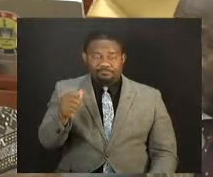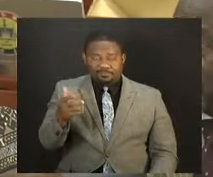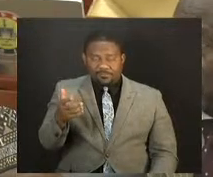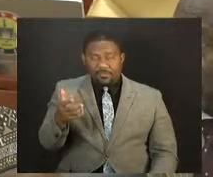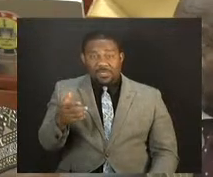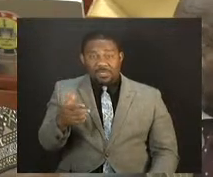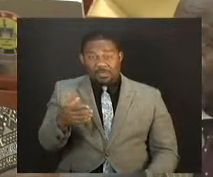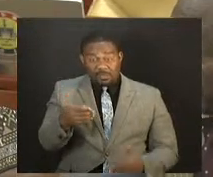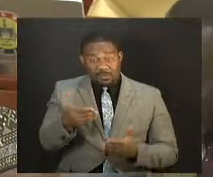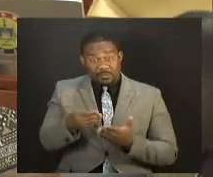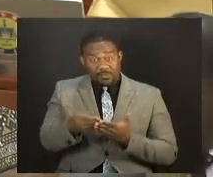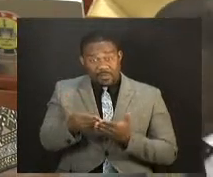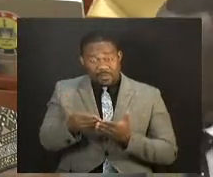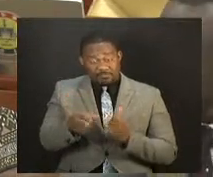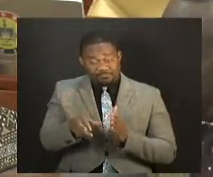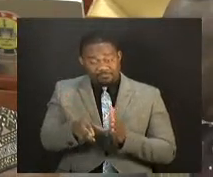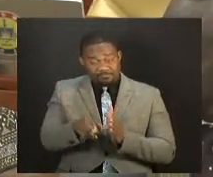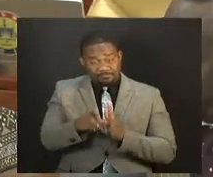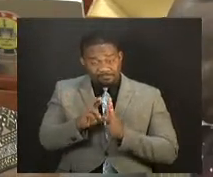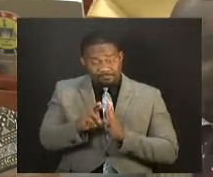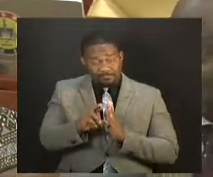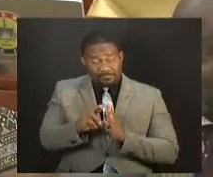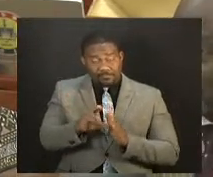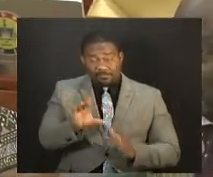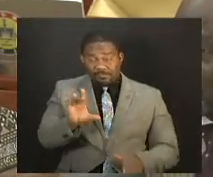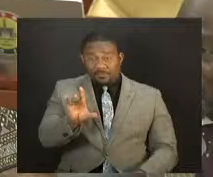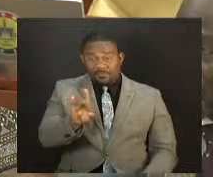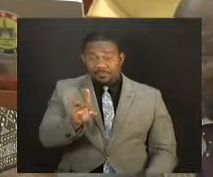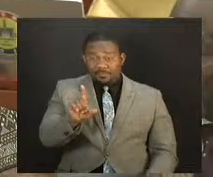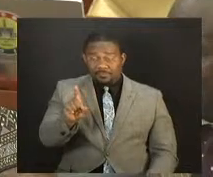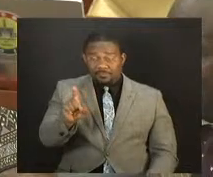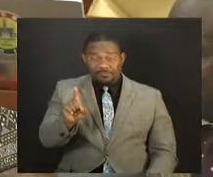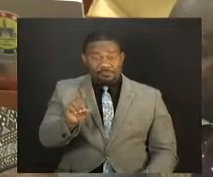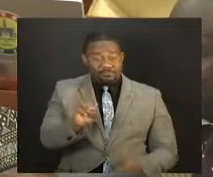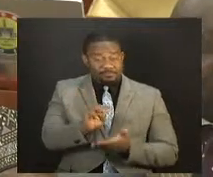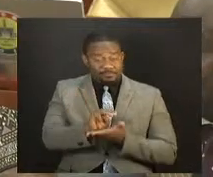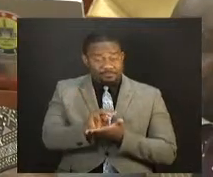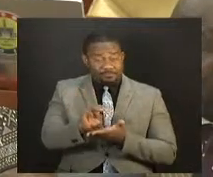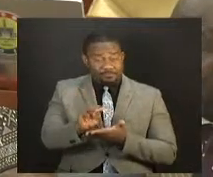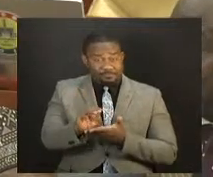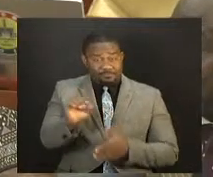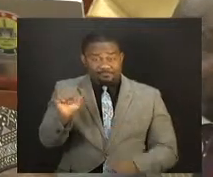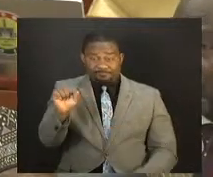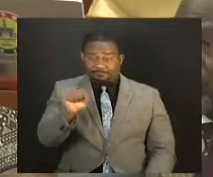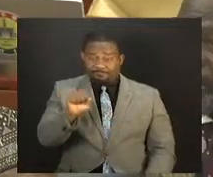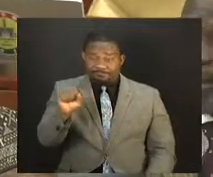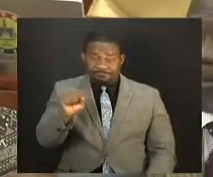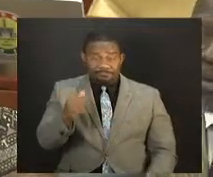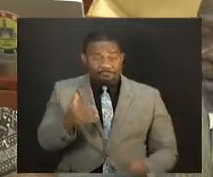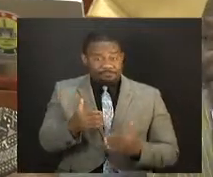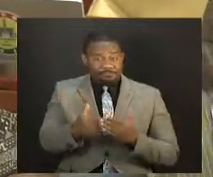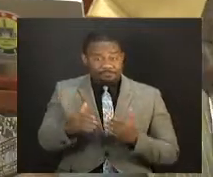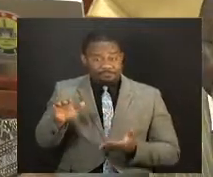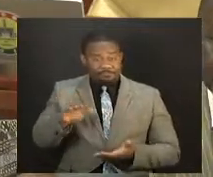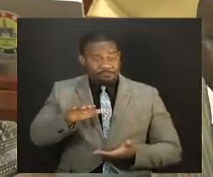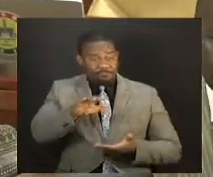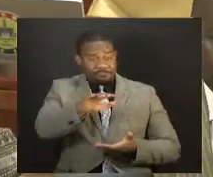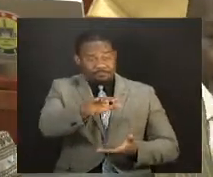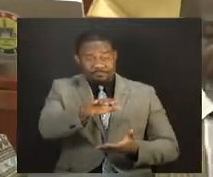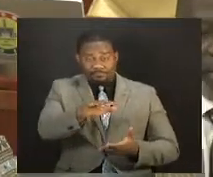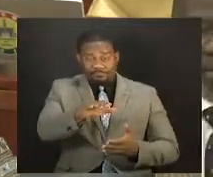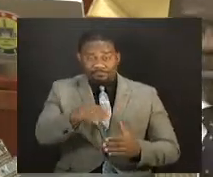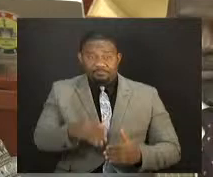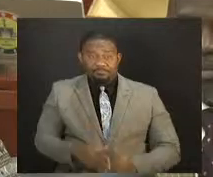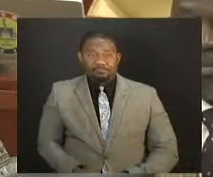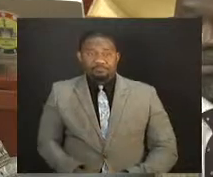million before the tender. Then a tender is received